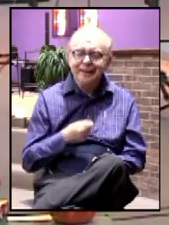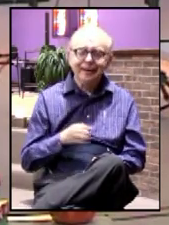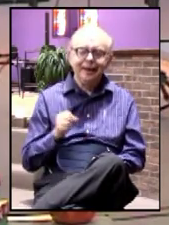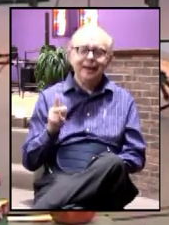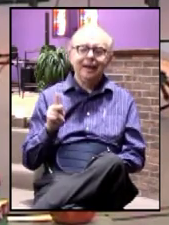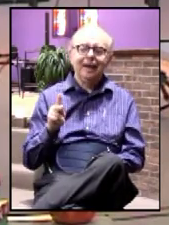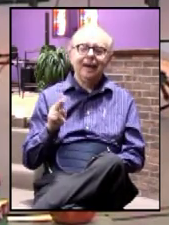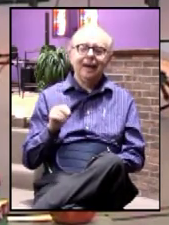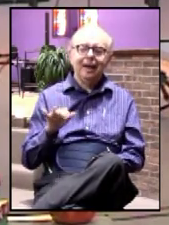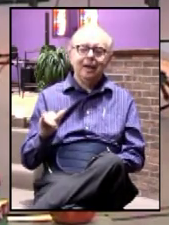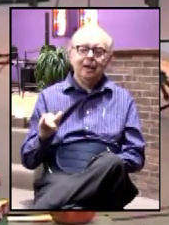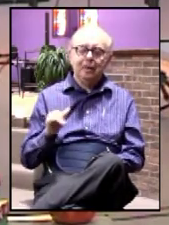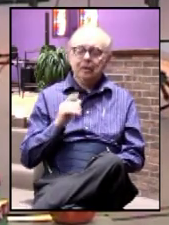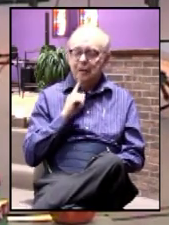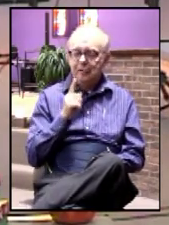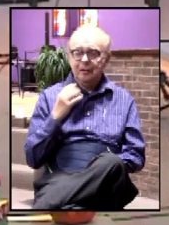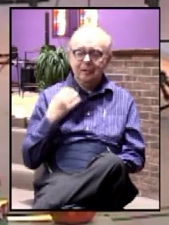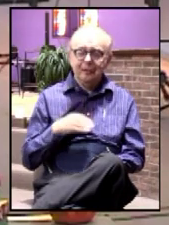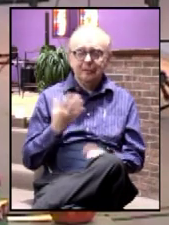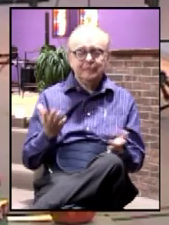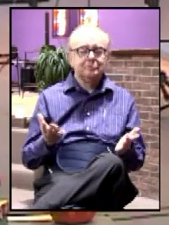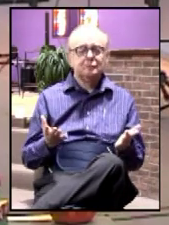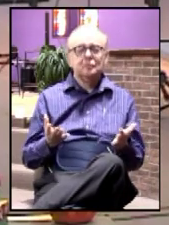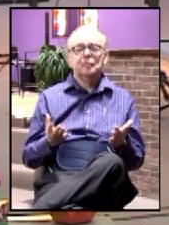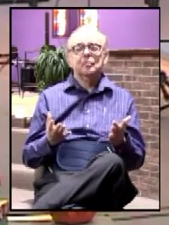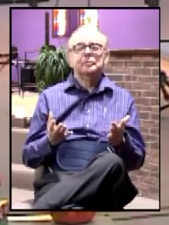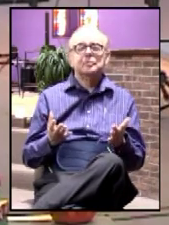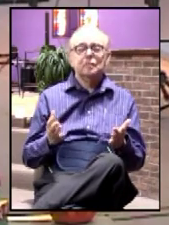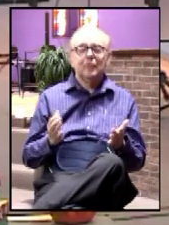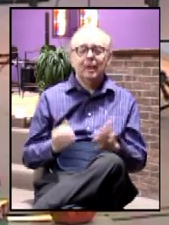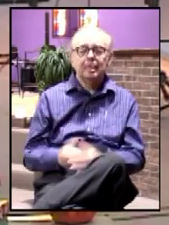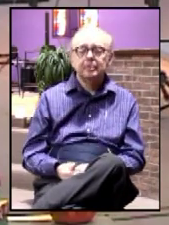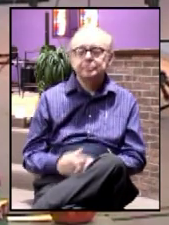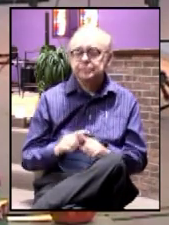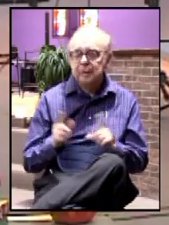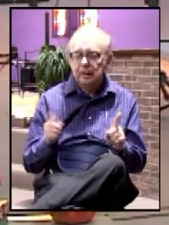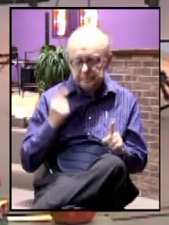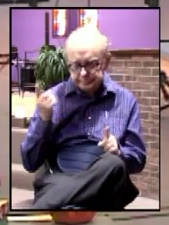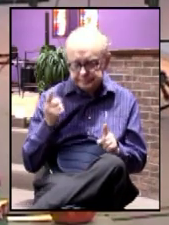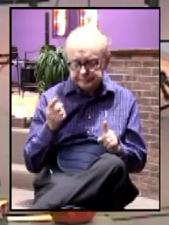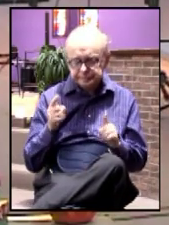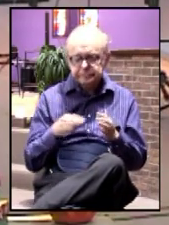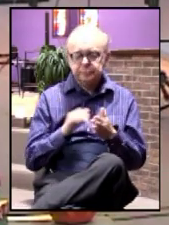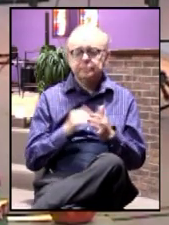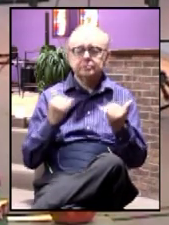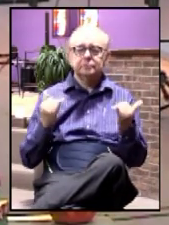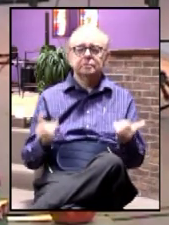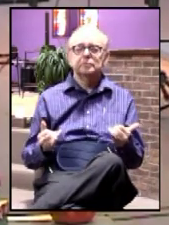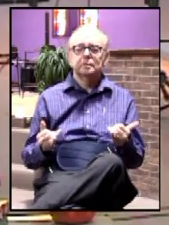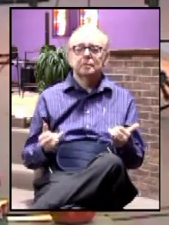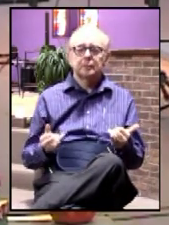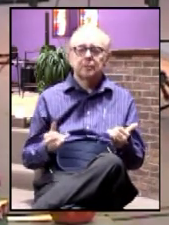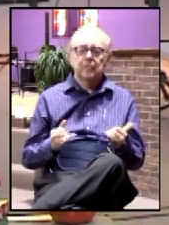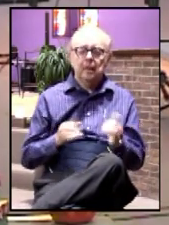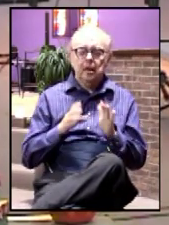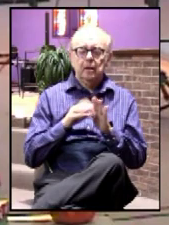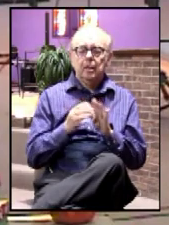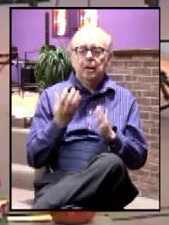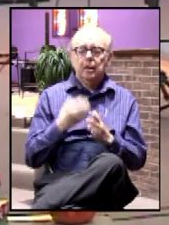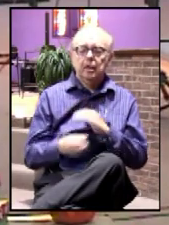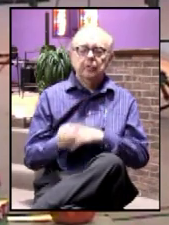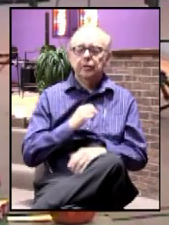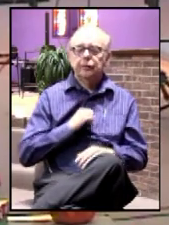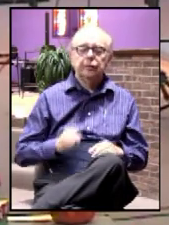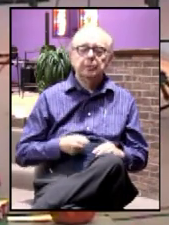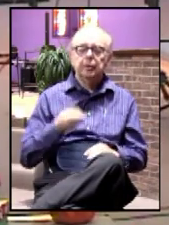and everything. And it's like, really? Wow, maybe that was in my days. But you think about today, the movies that are out